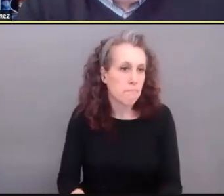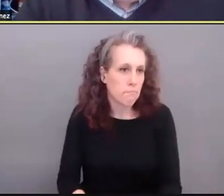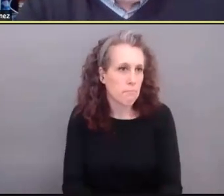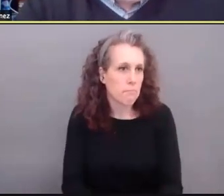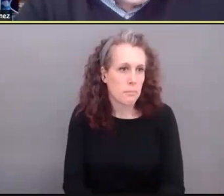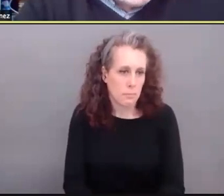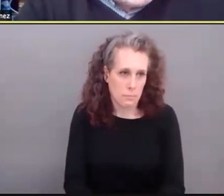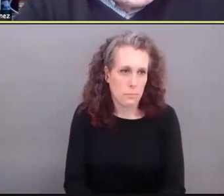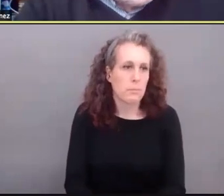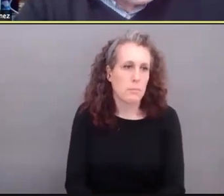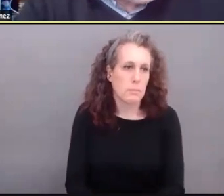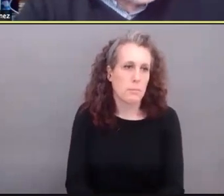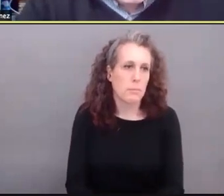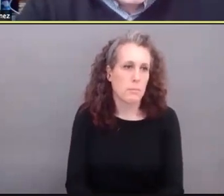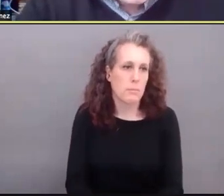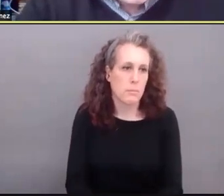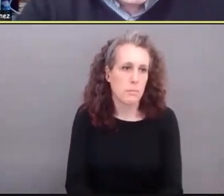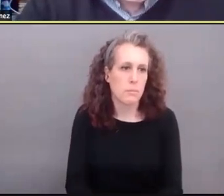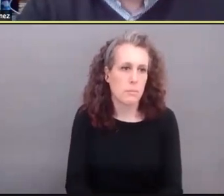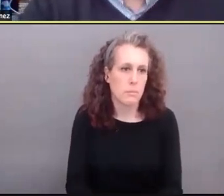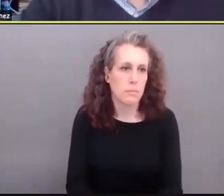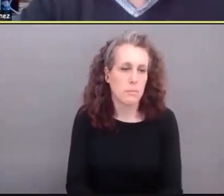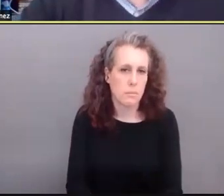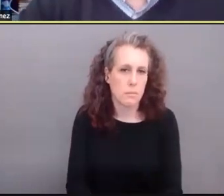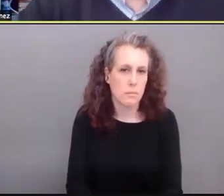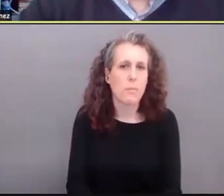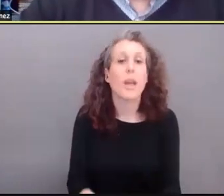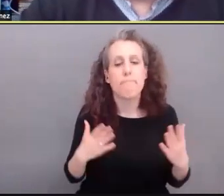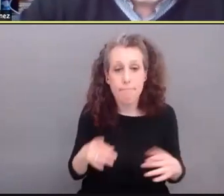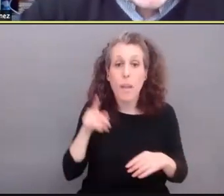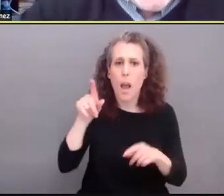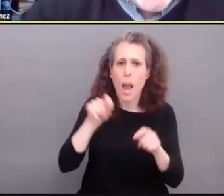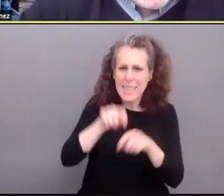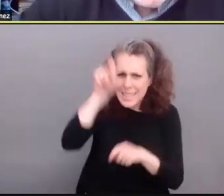The second thing is when